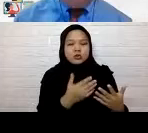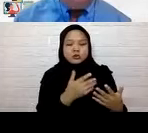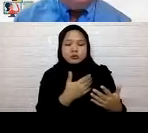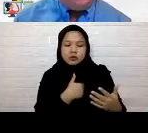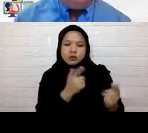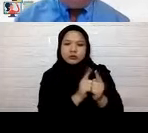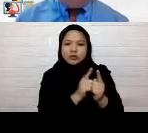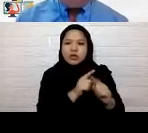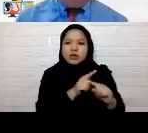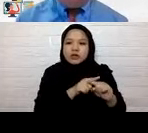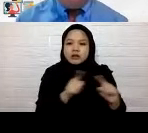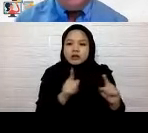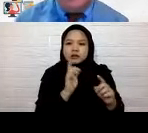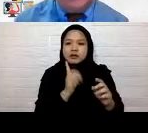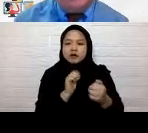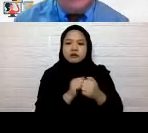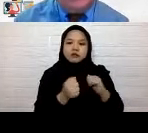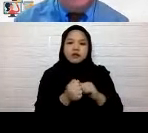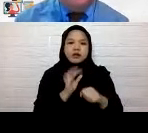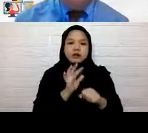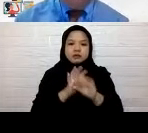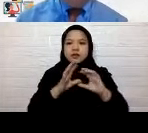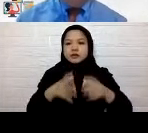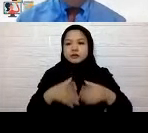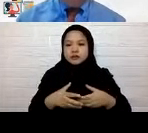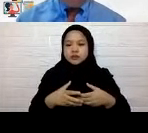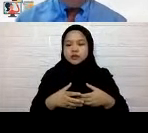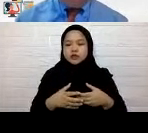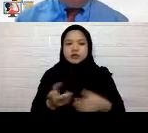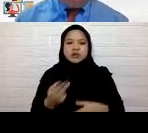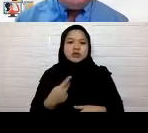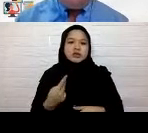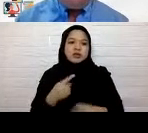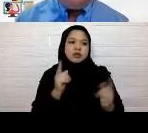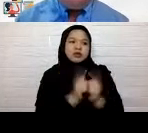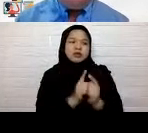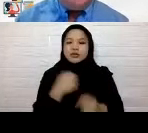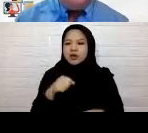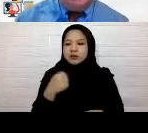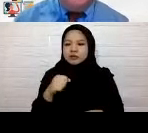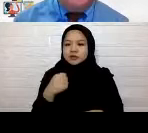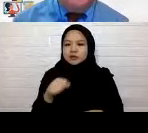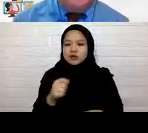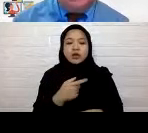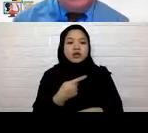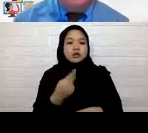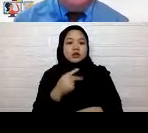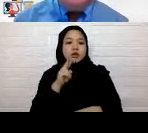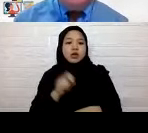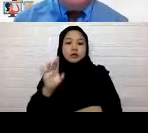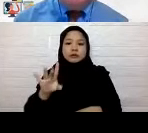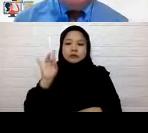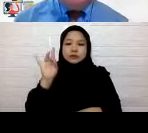not be able to do that. And you have to make a difficult ethical choice about providing services to that